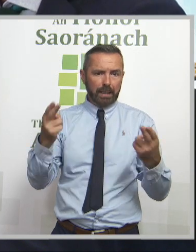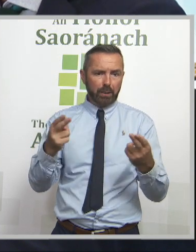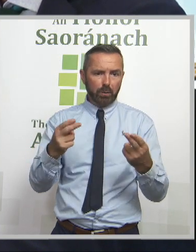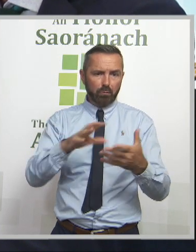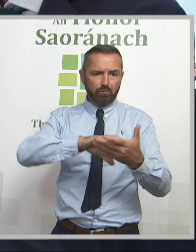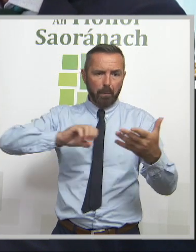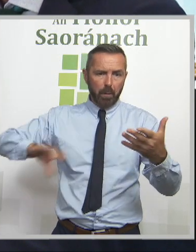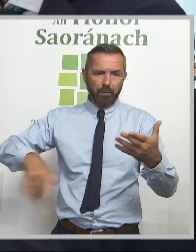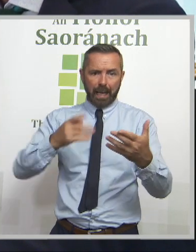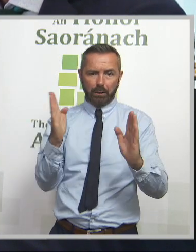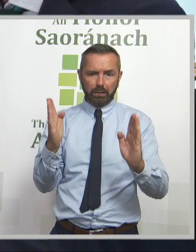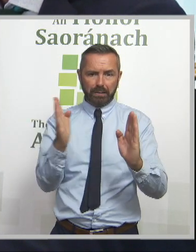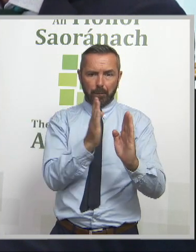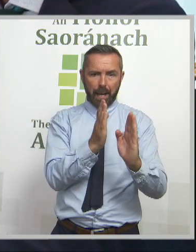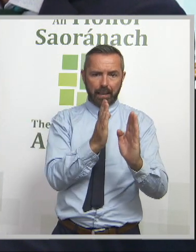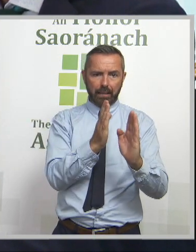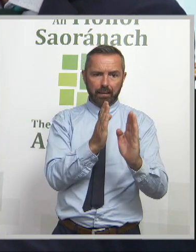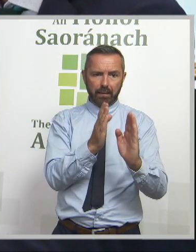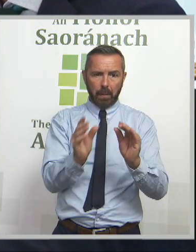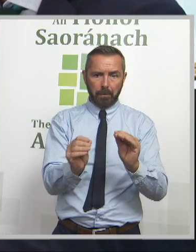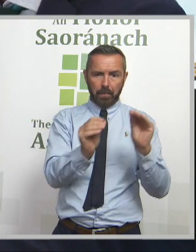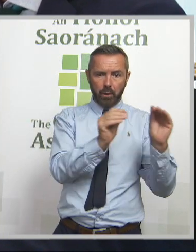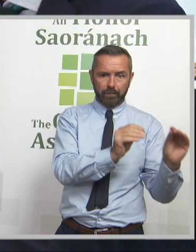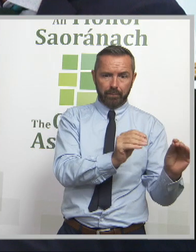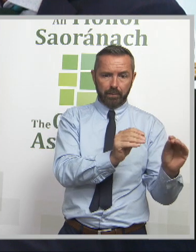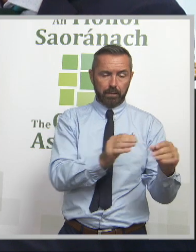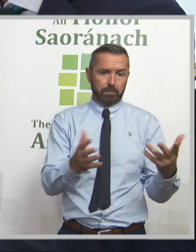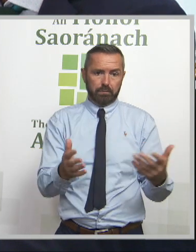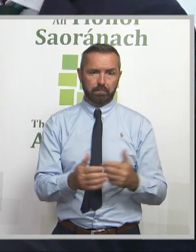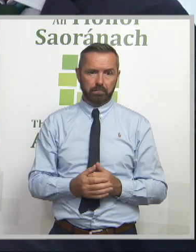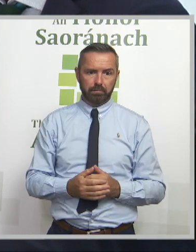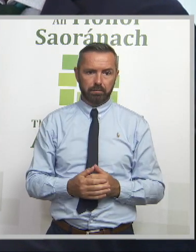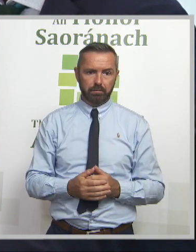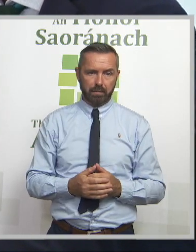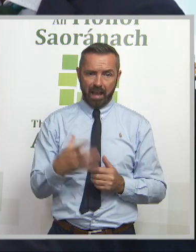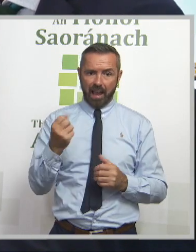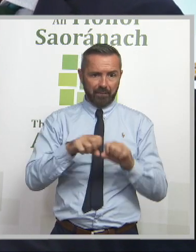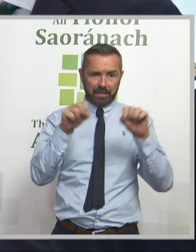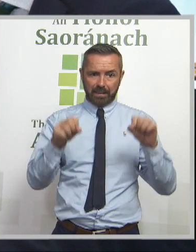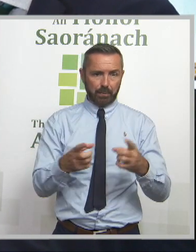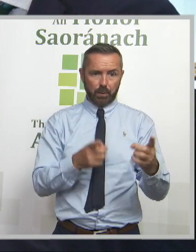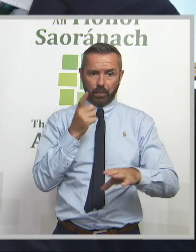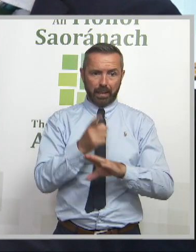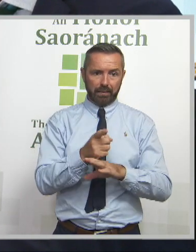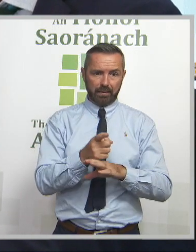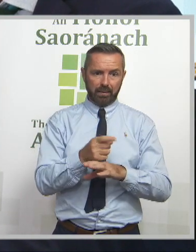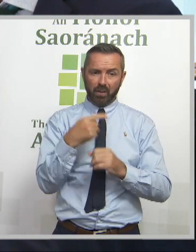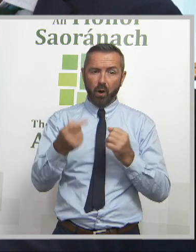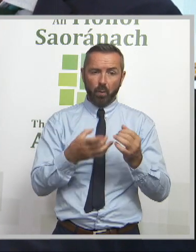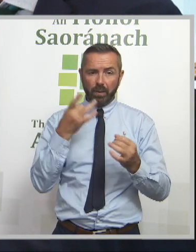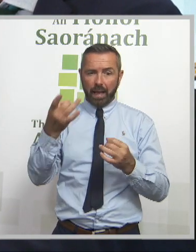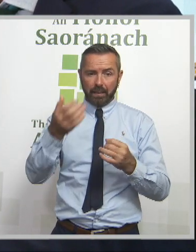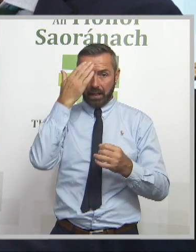set it back when it's dormant. You can dig a trench and move it in its entirety, and there are methods for doing that. And then